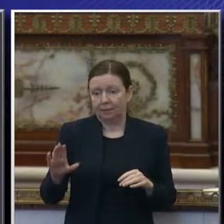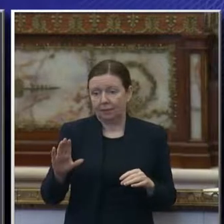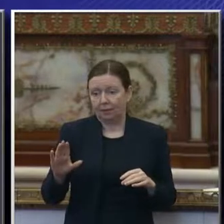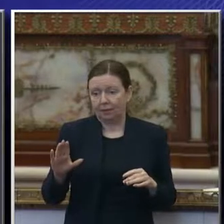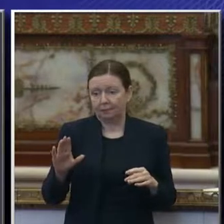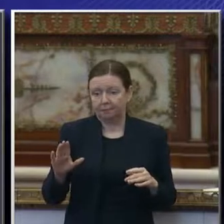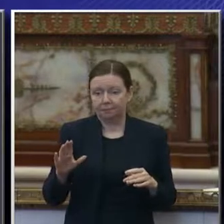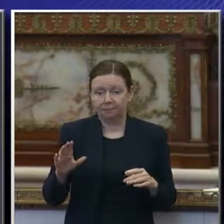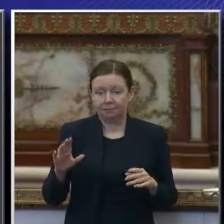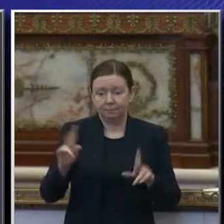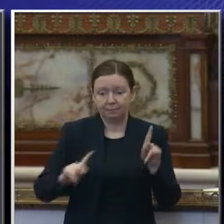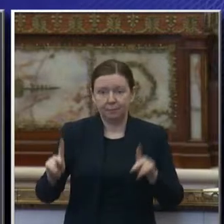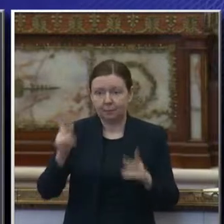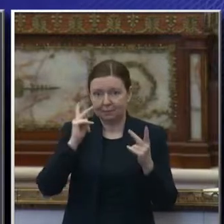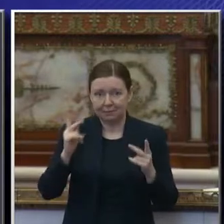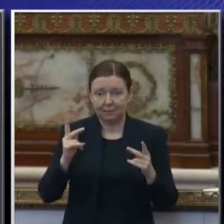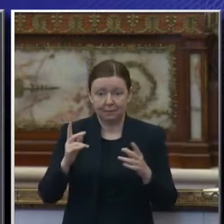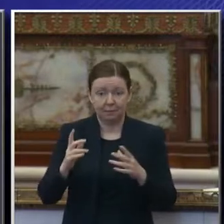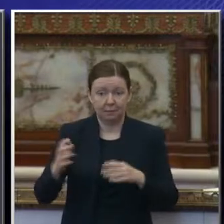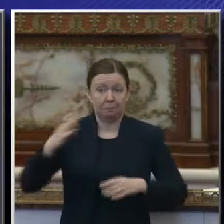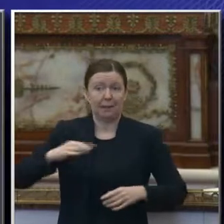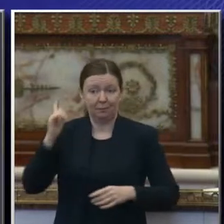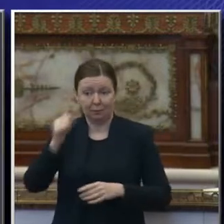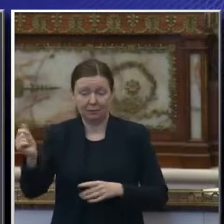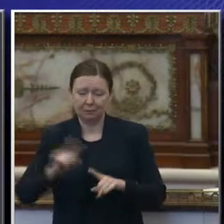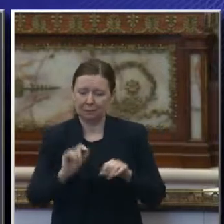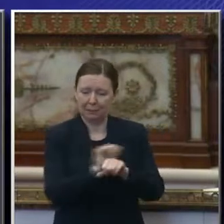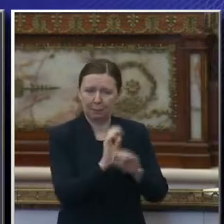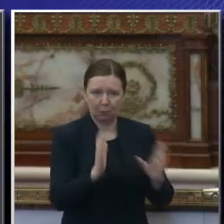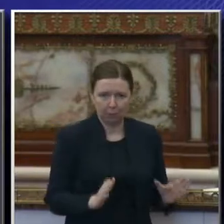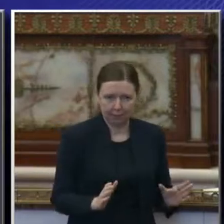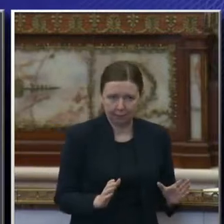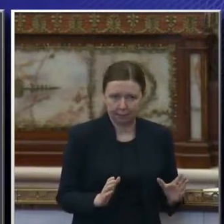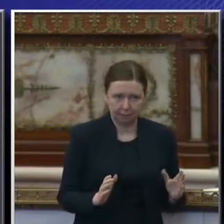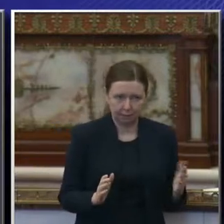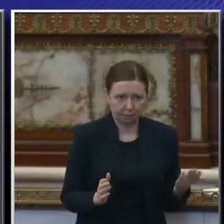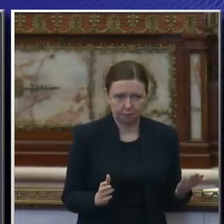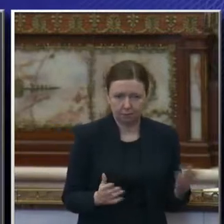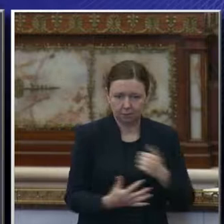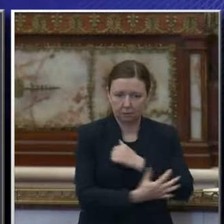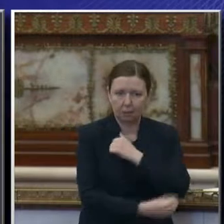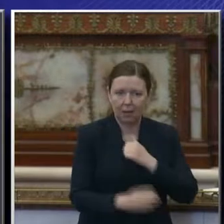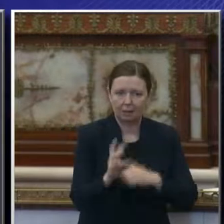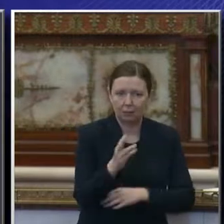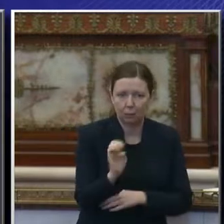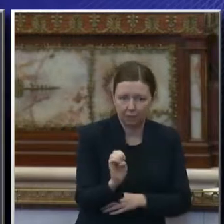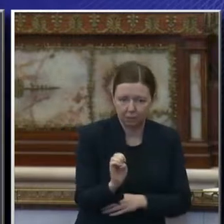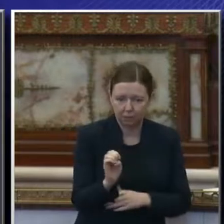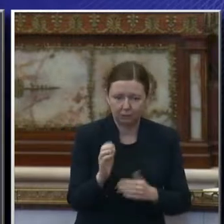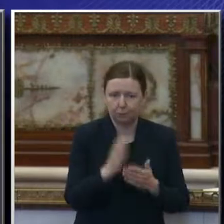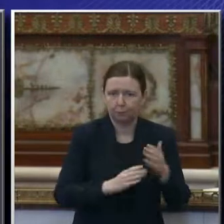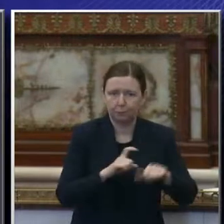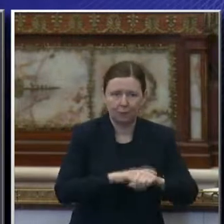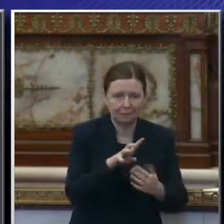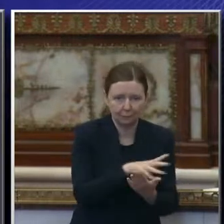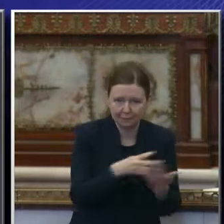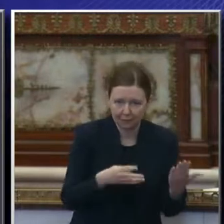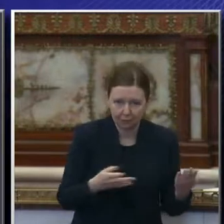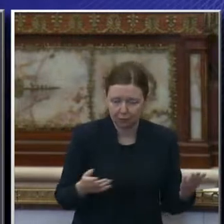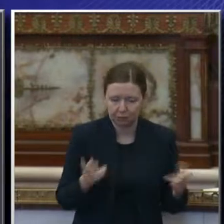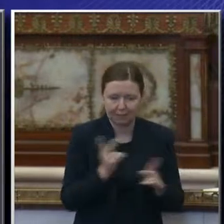their shareholders see enormous benefits, but their employees can actually make pretty poverty wages or be on part-time schedules that keep